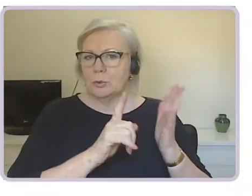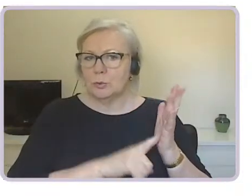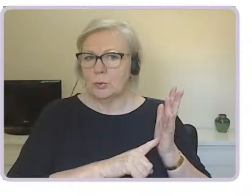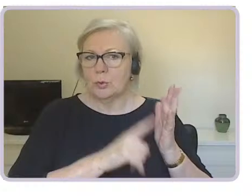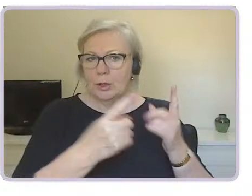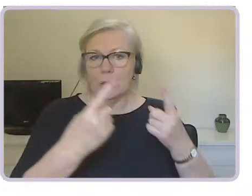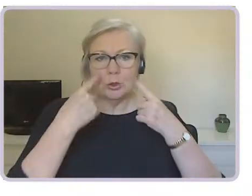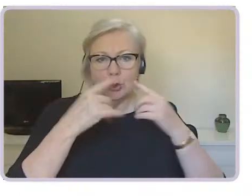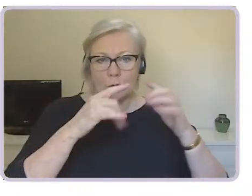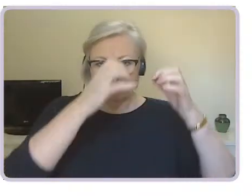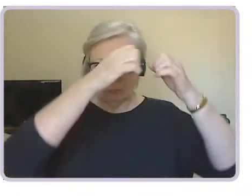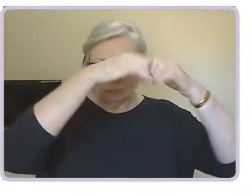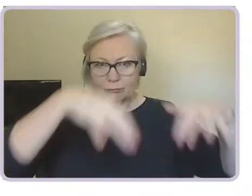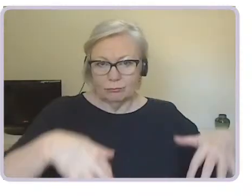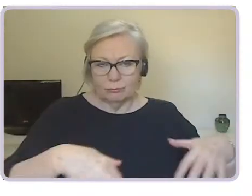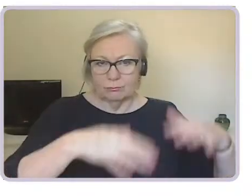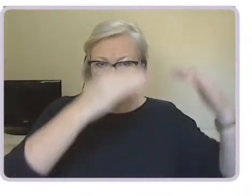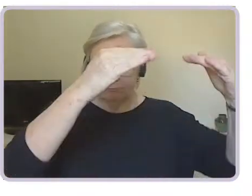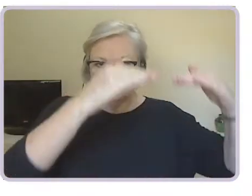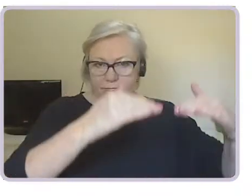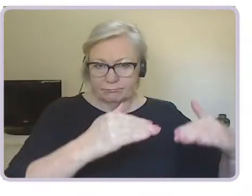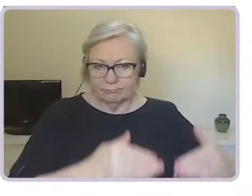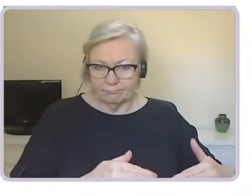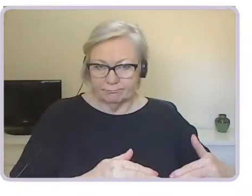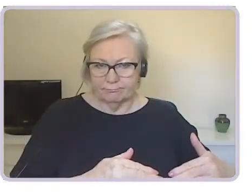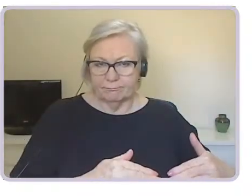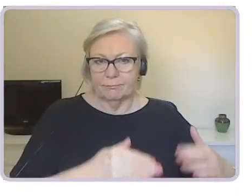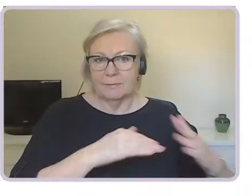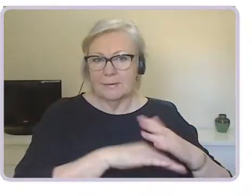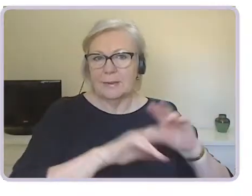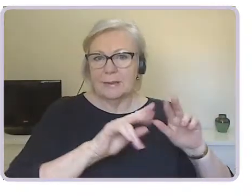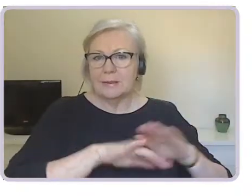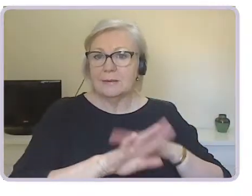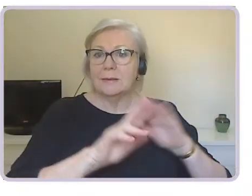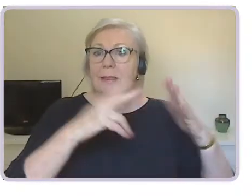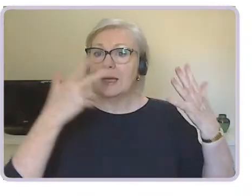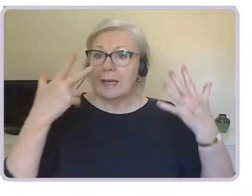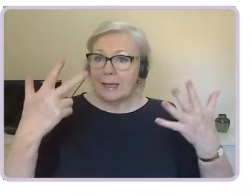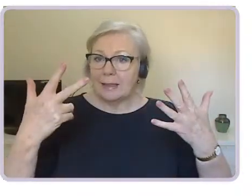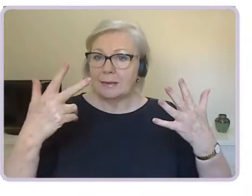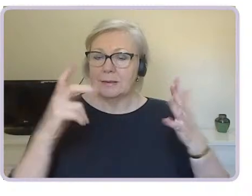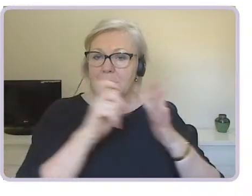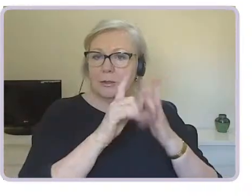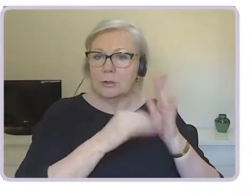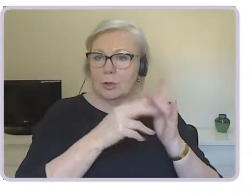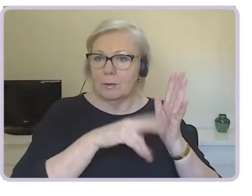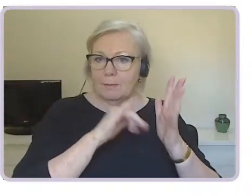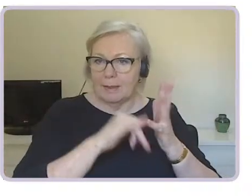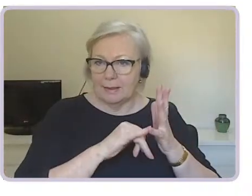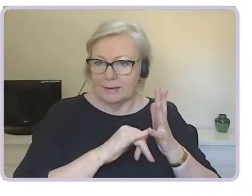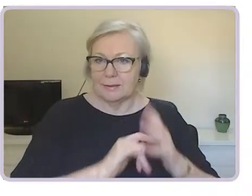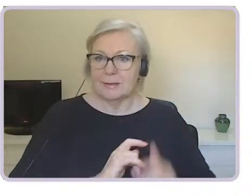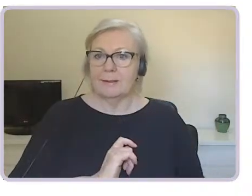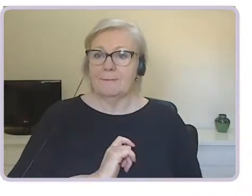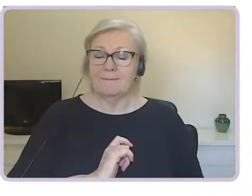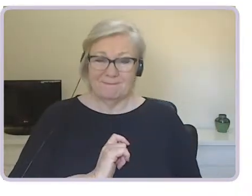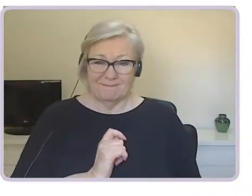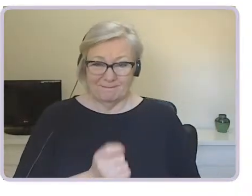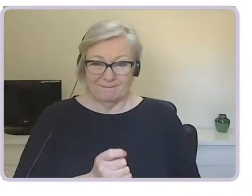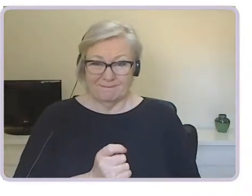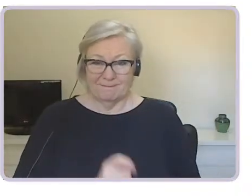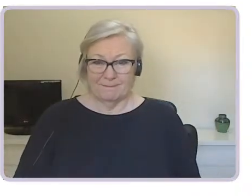emergency preparedness down for people with disability into these 8 domains or 8 elements. Things like